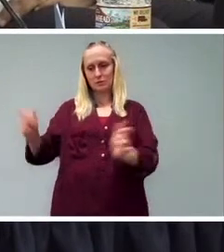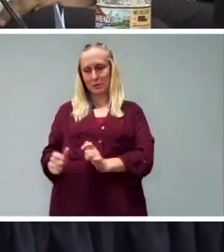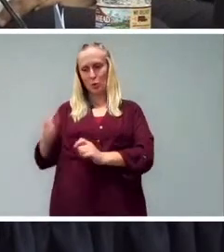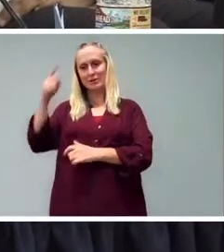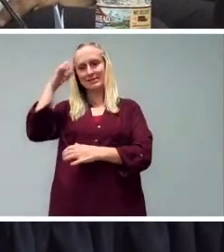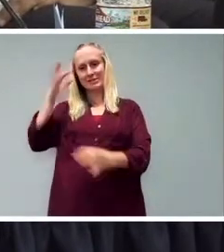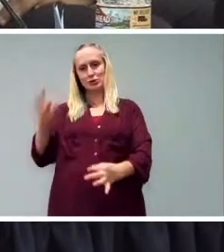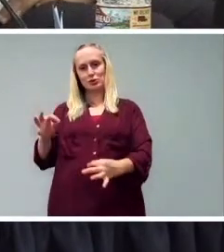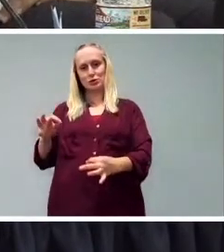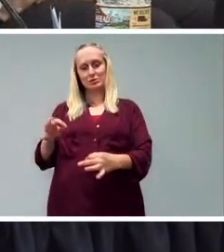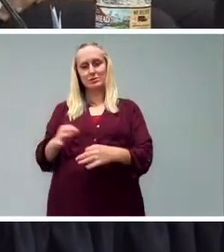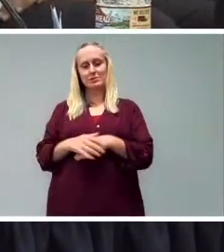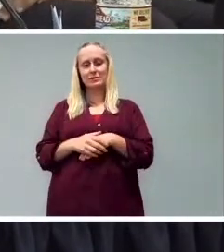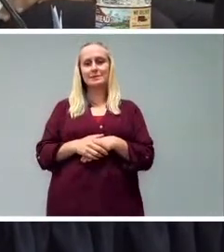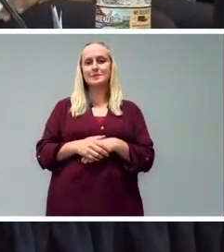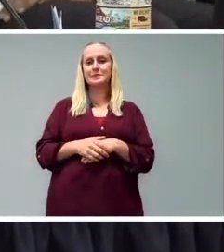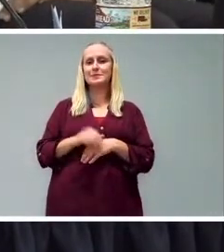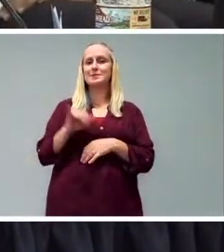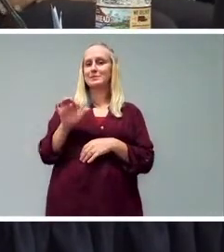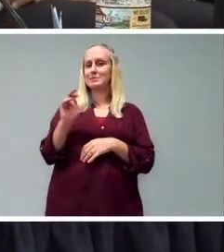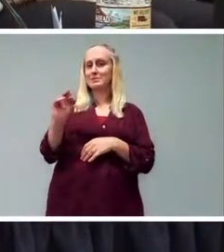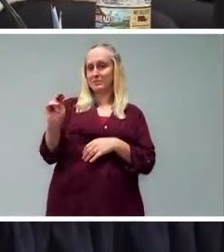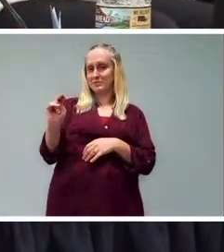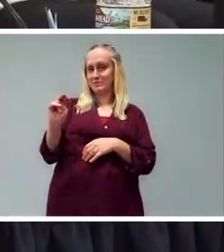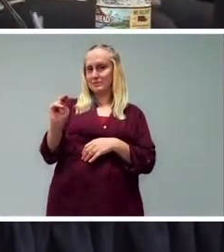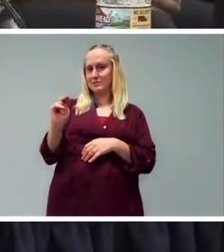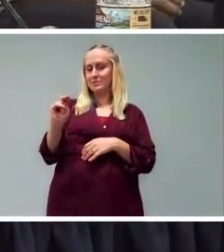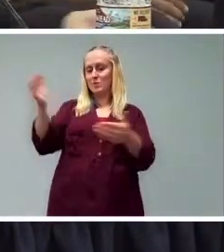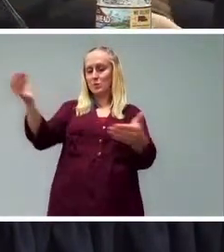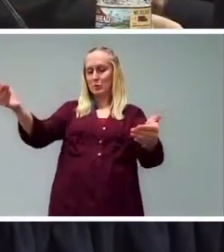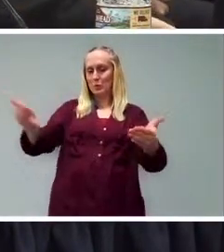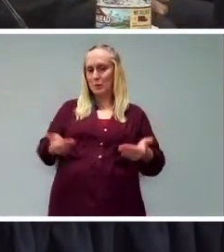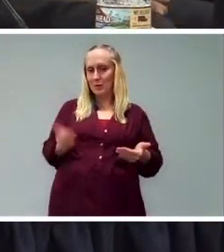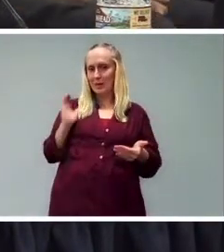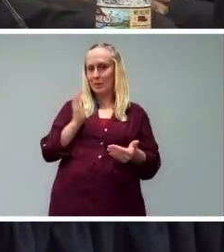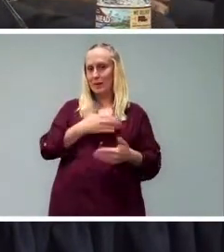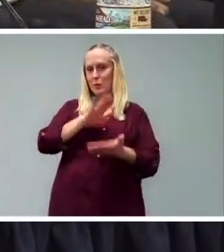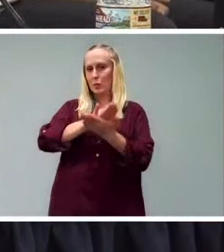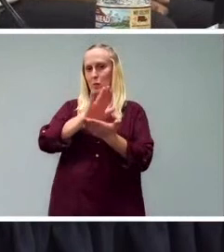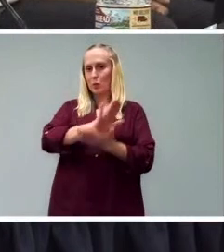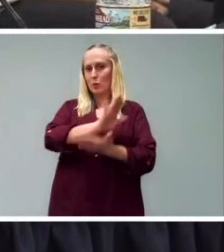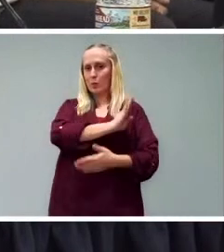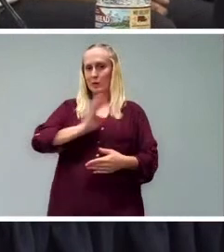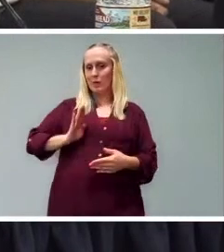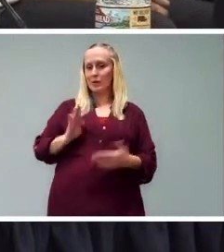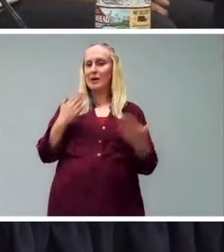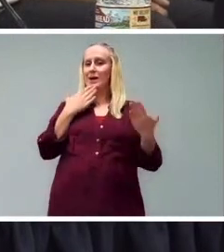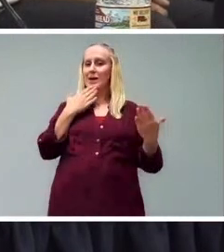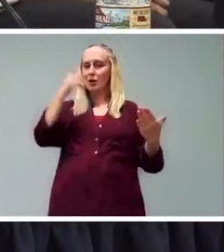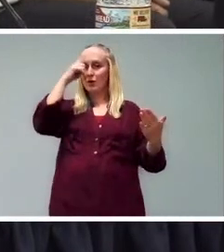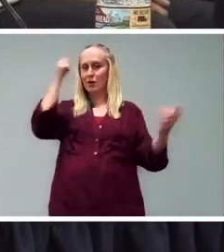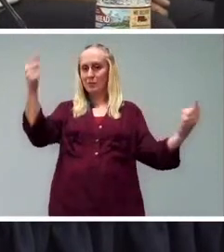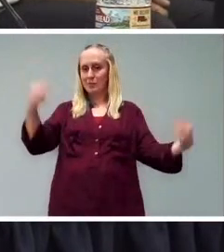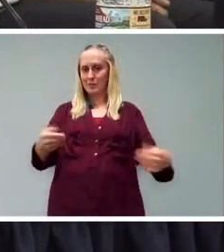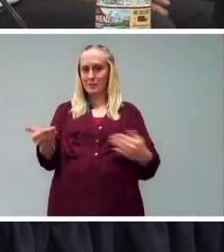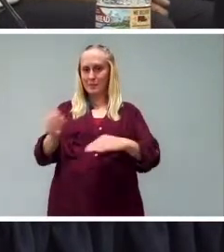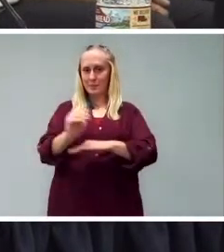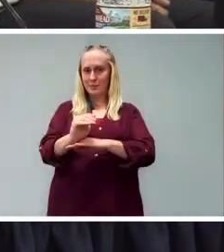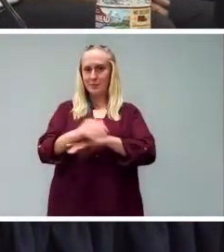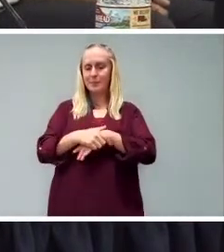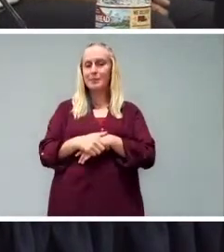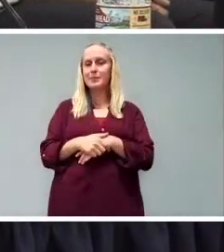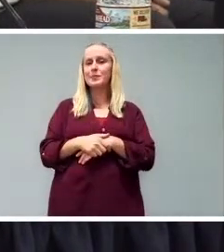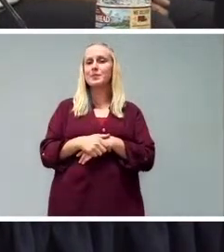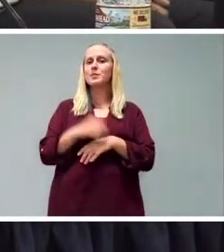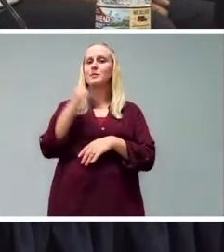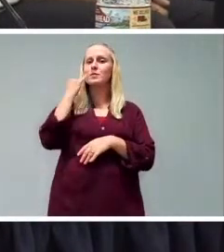So Jason, welcome to our school board. Thanks for being here with us tonight. And if you could just talk